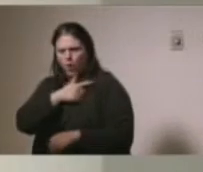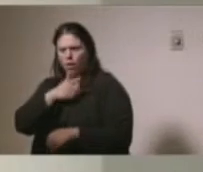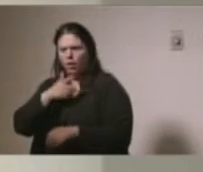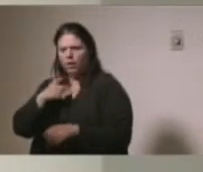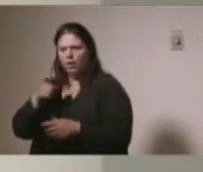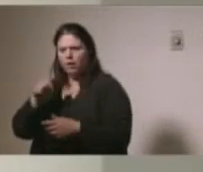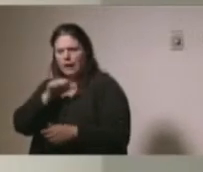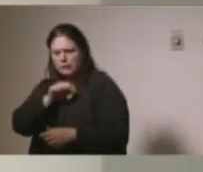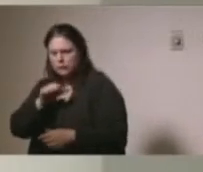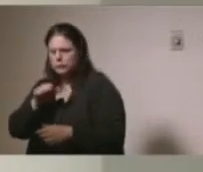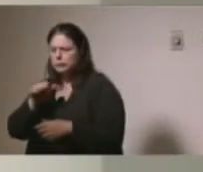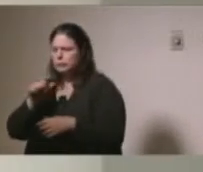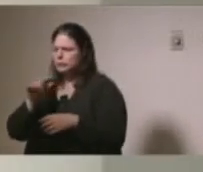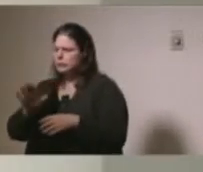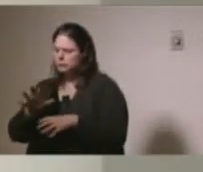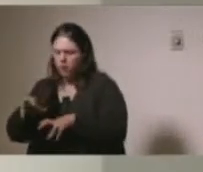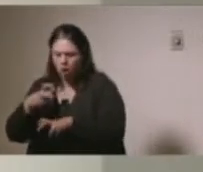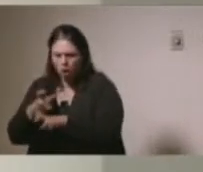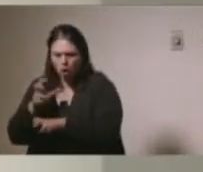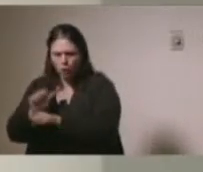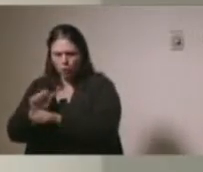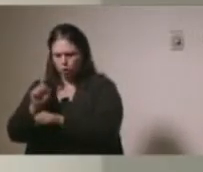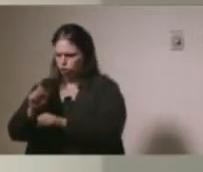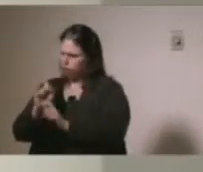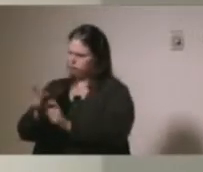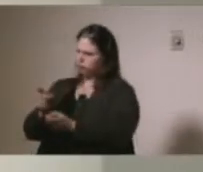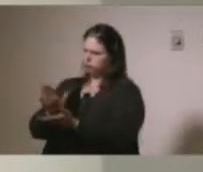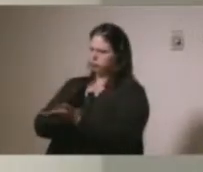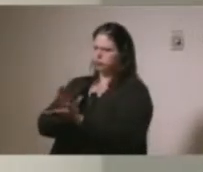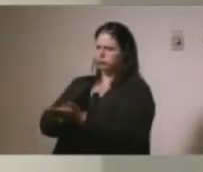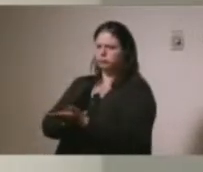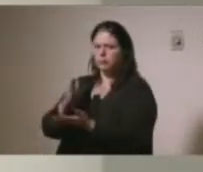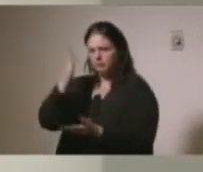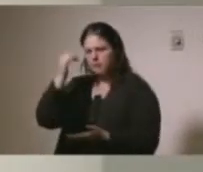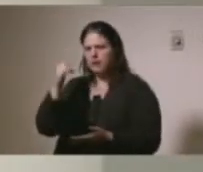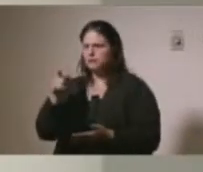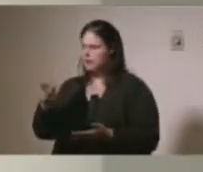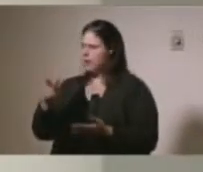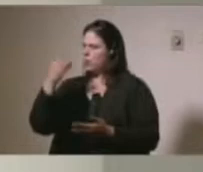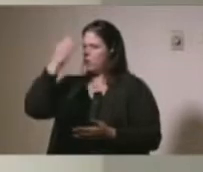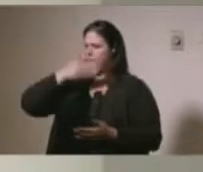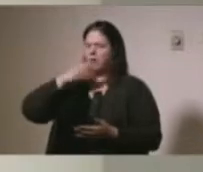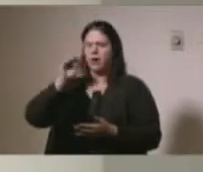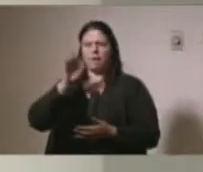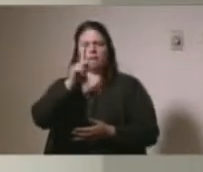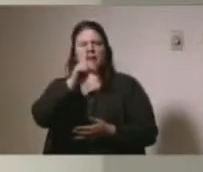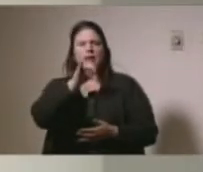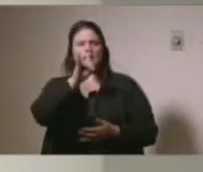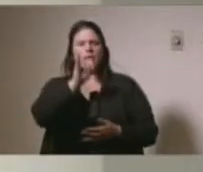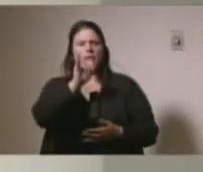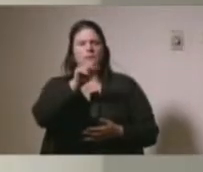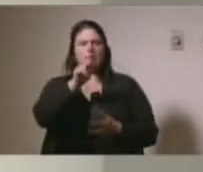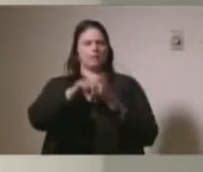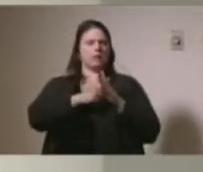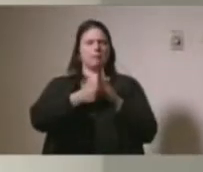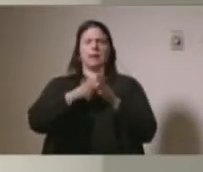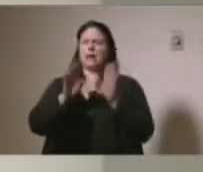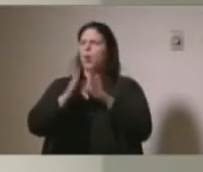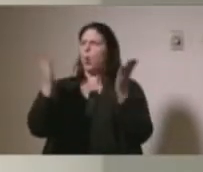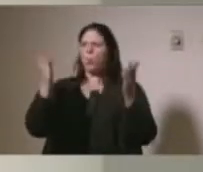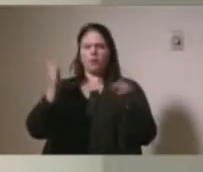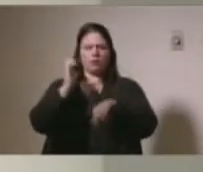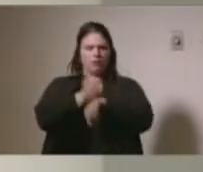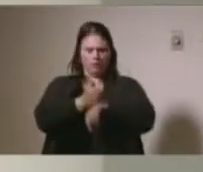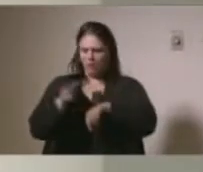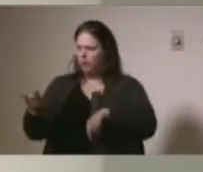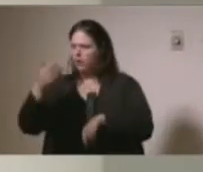rewarded, as they were initially the face of Kiwi Bank right from the start. They should be given a high priority as